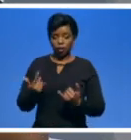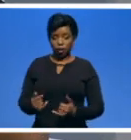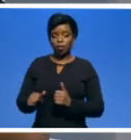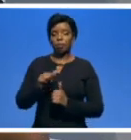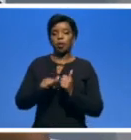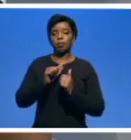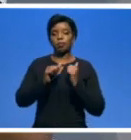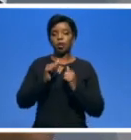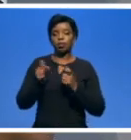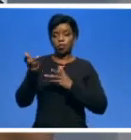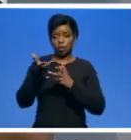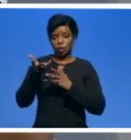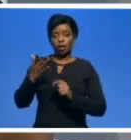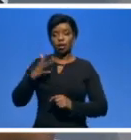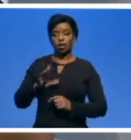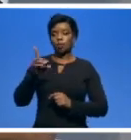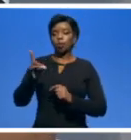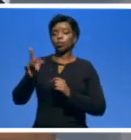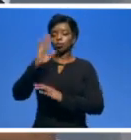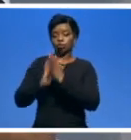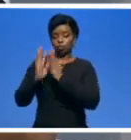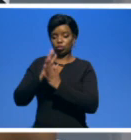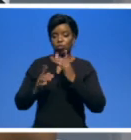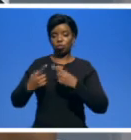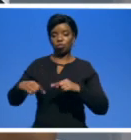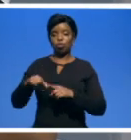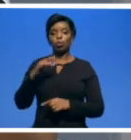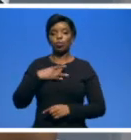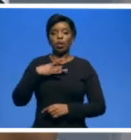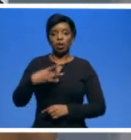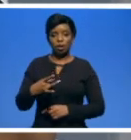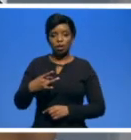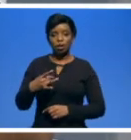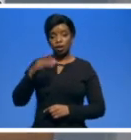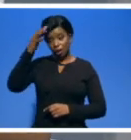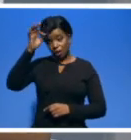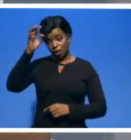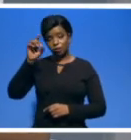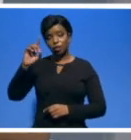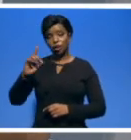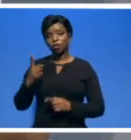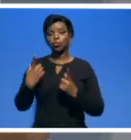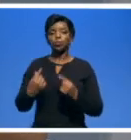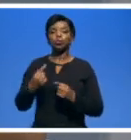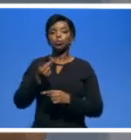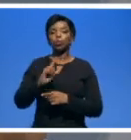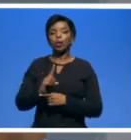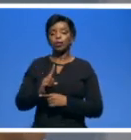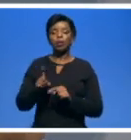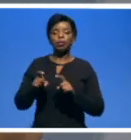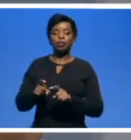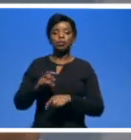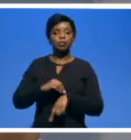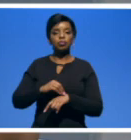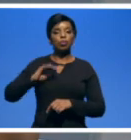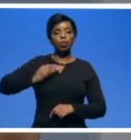I want you to tell us, what would you like government to do to eradicate this plight of women,